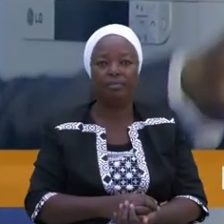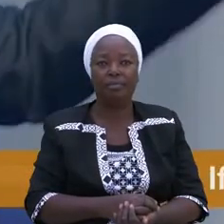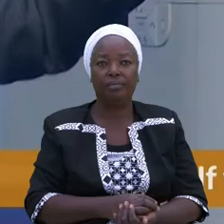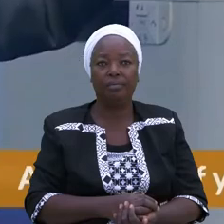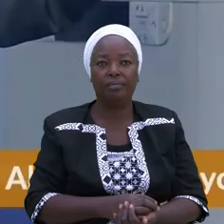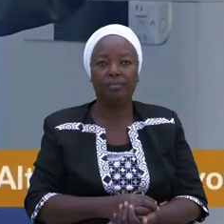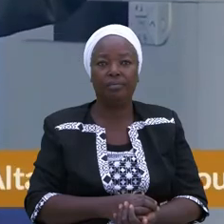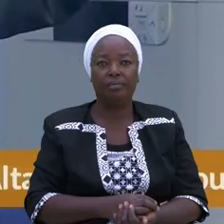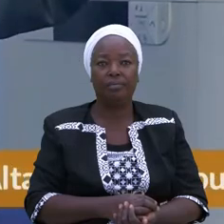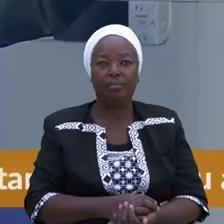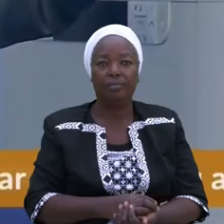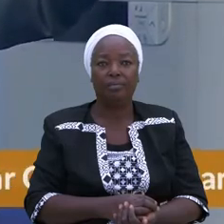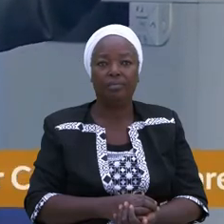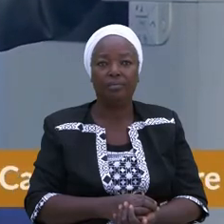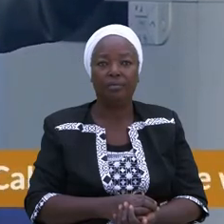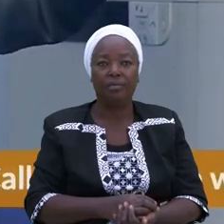No one has taken your slip.